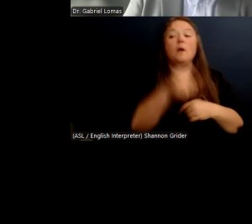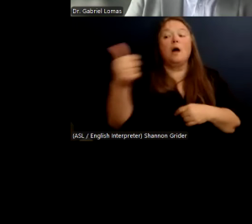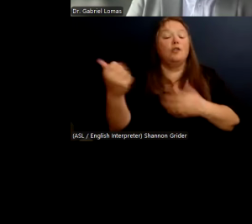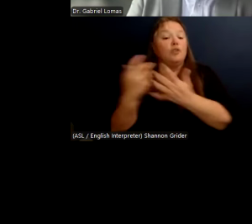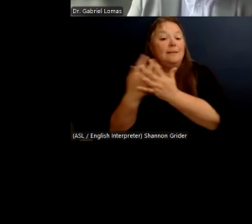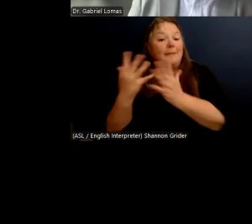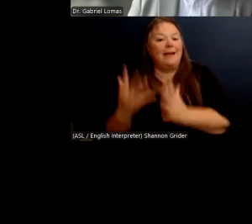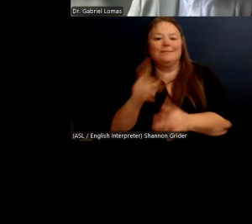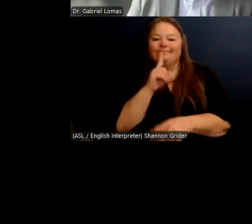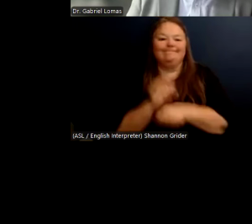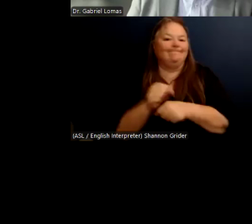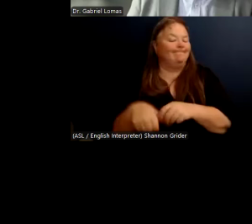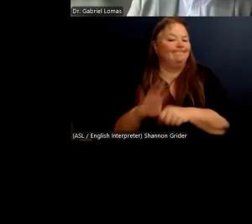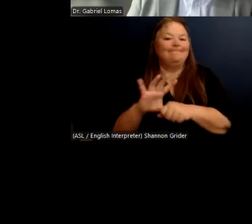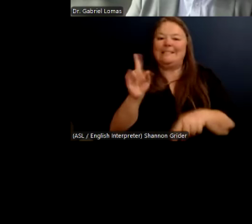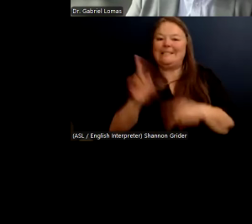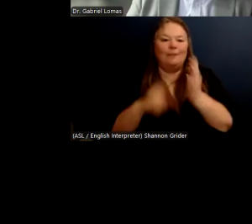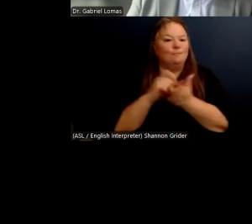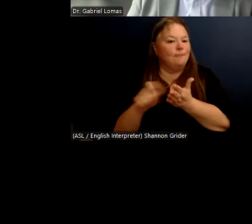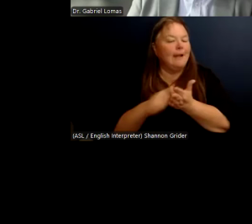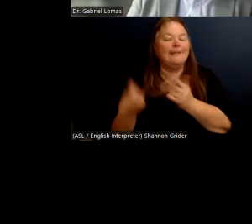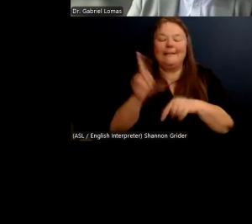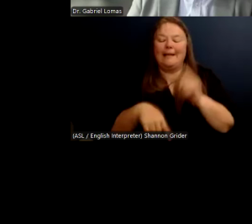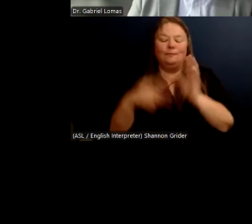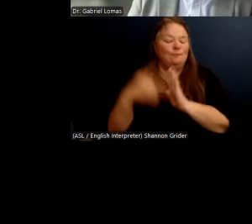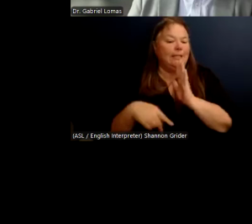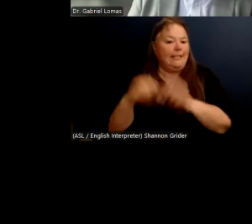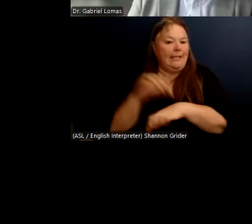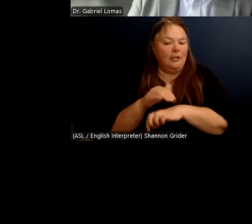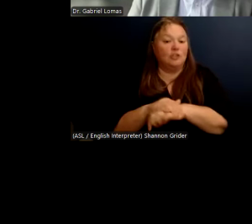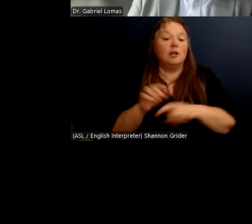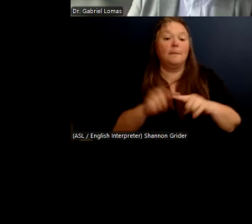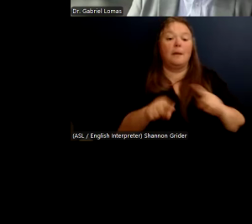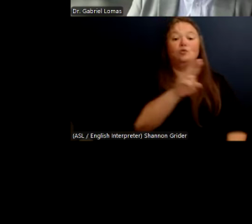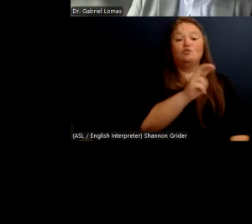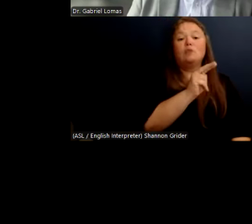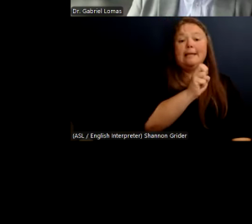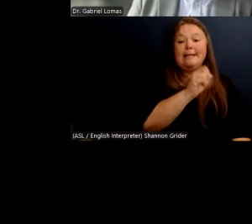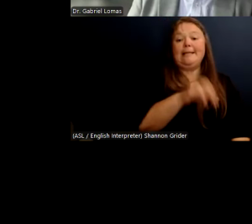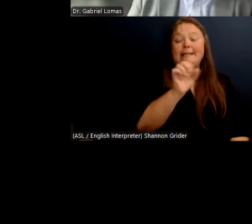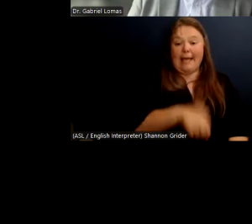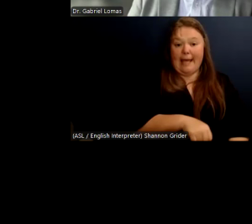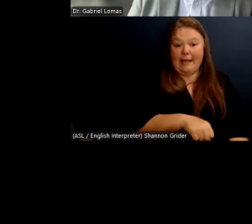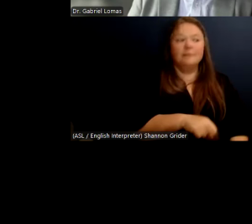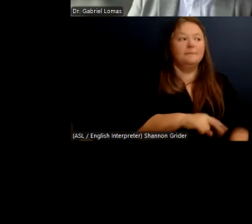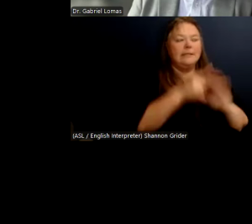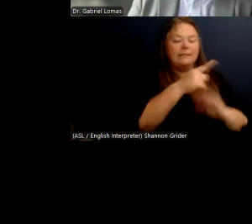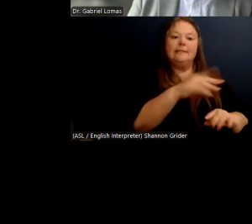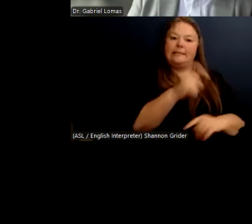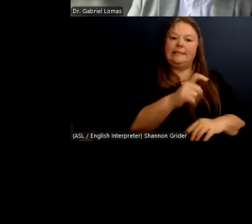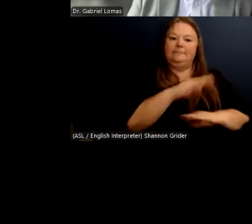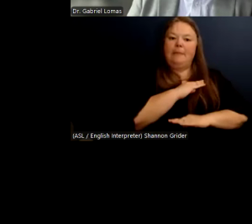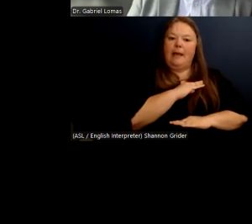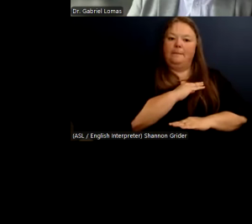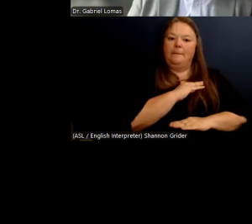illiterate and not able to do that. So he's able to communicate and get his needs met that way. But the problem is with the